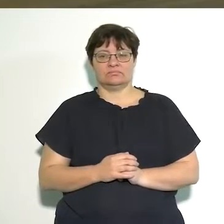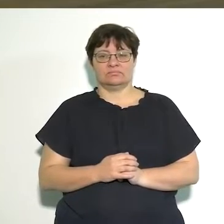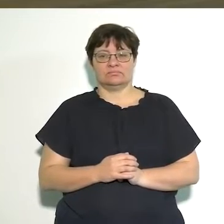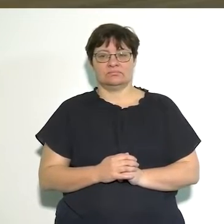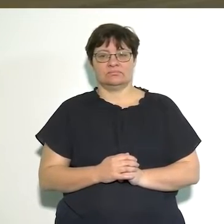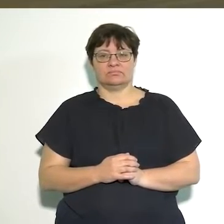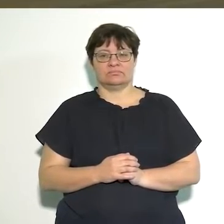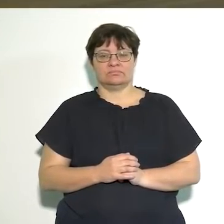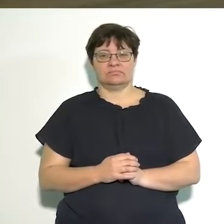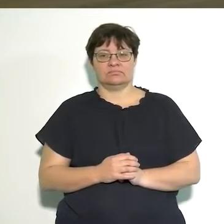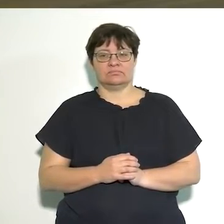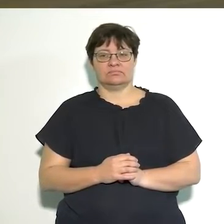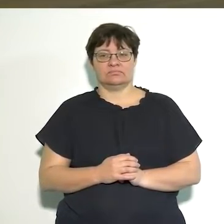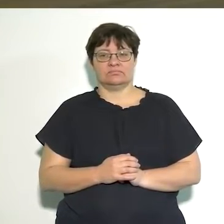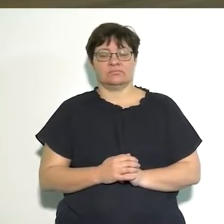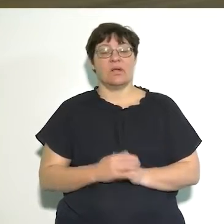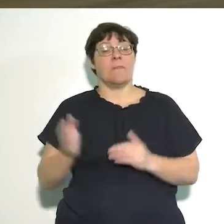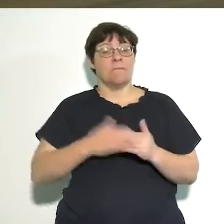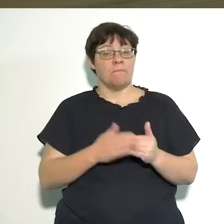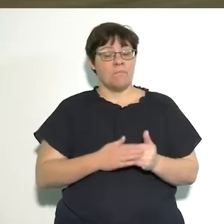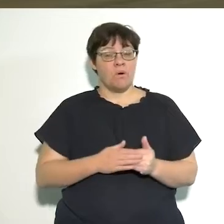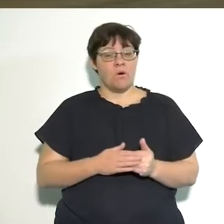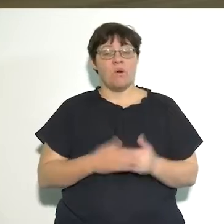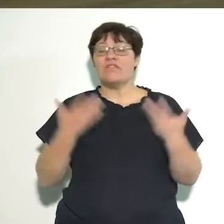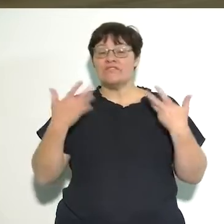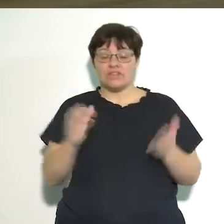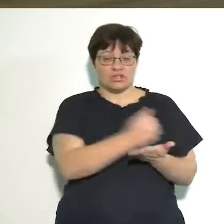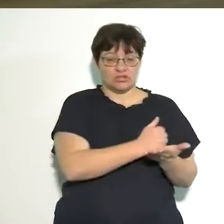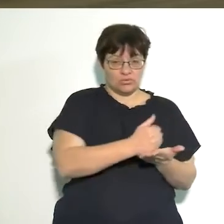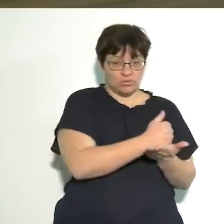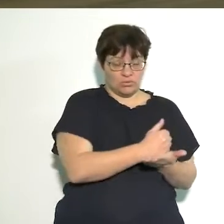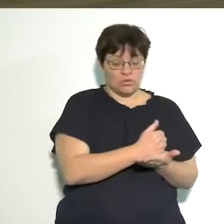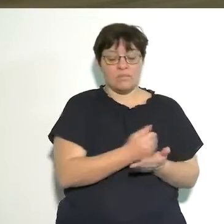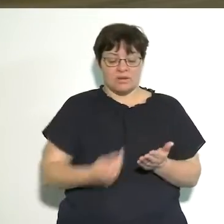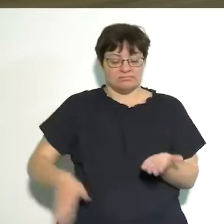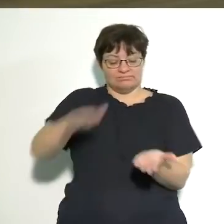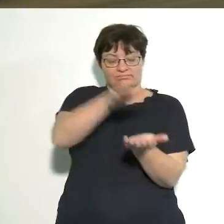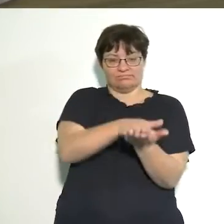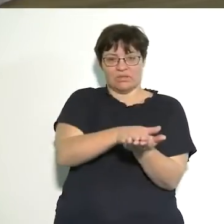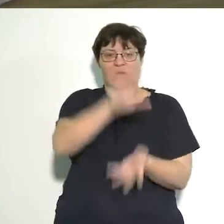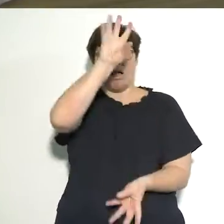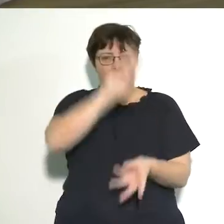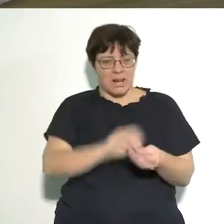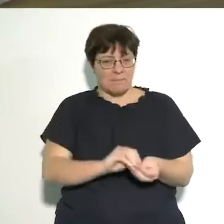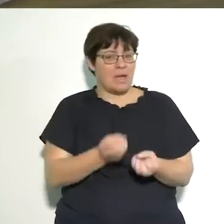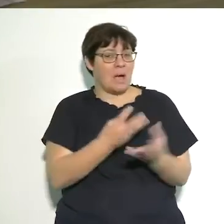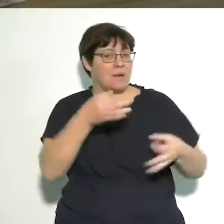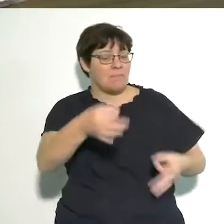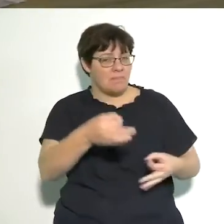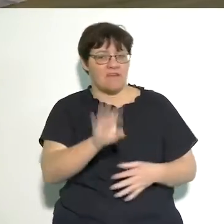with the scissors, and then I'm going to apply another piece that I've already glued to the top. So I have